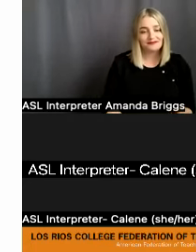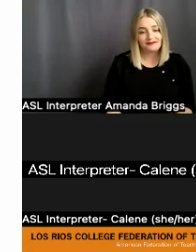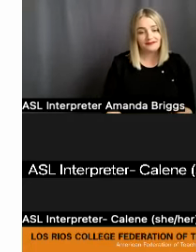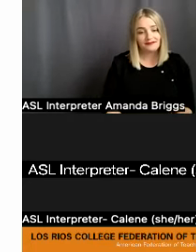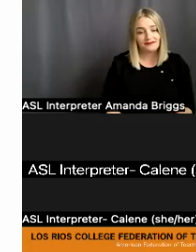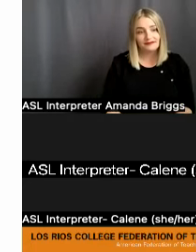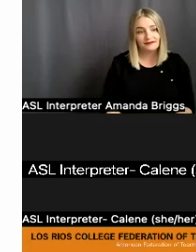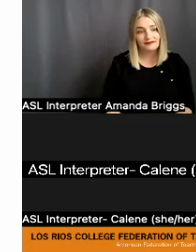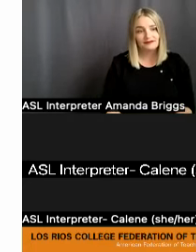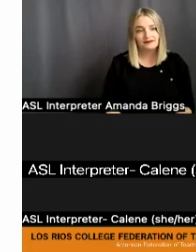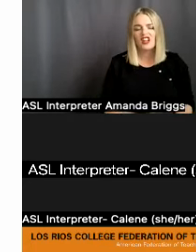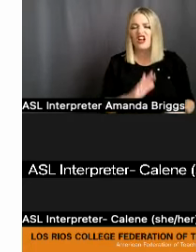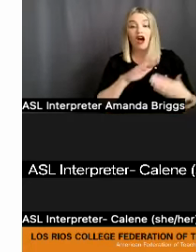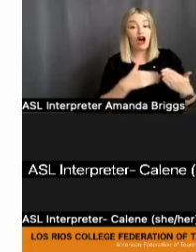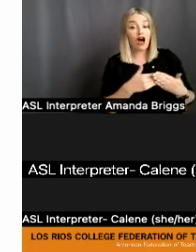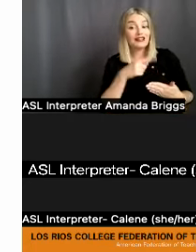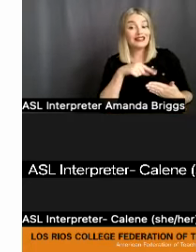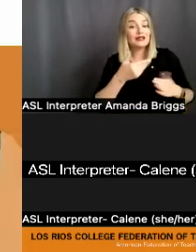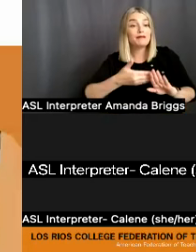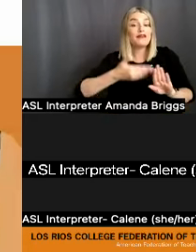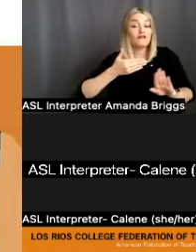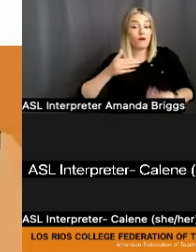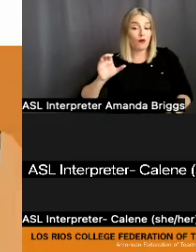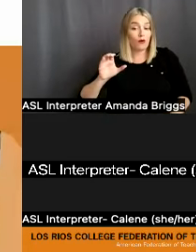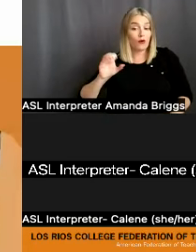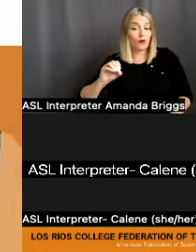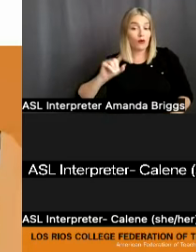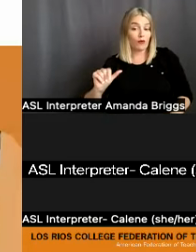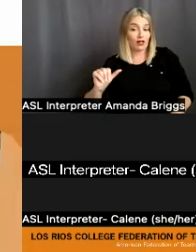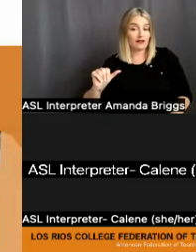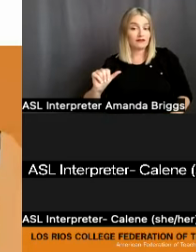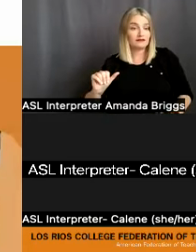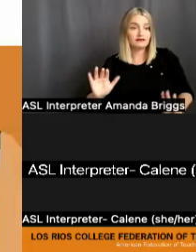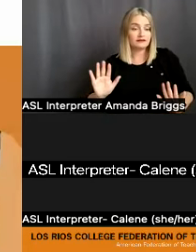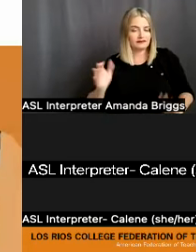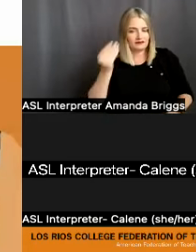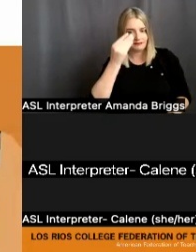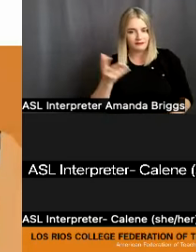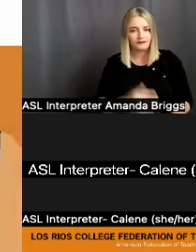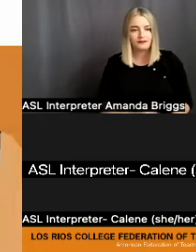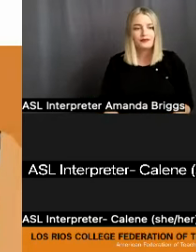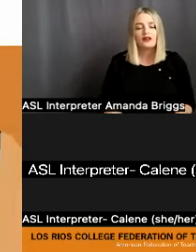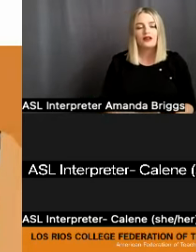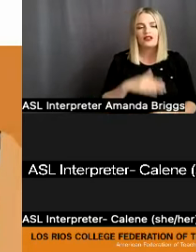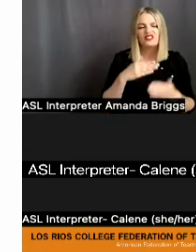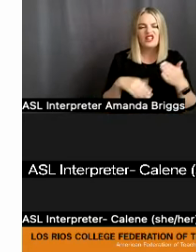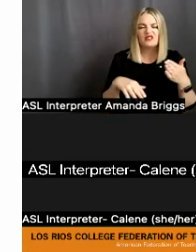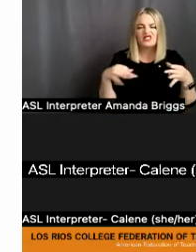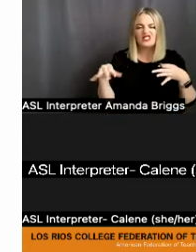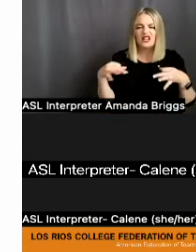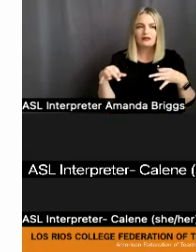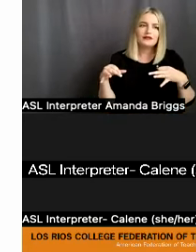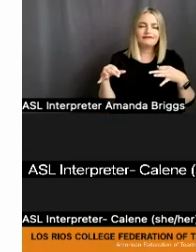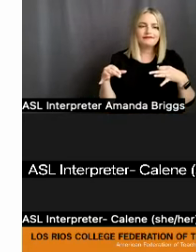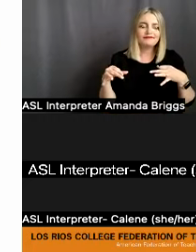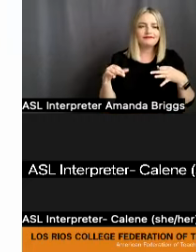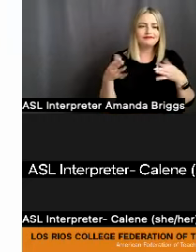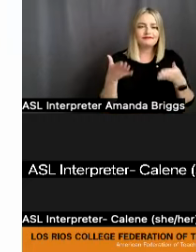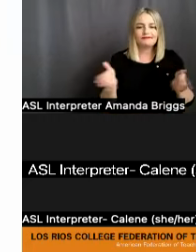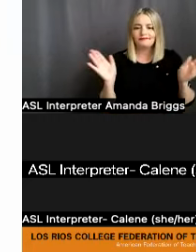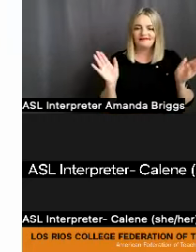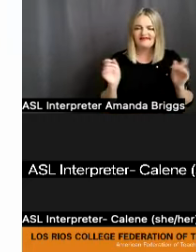And all of this is before the COLA. So I want to go through some of the general sort of changes.